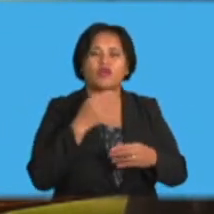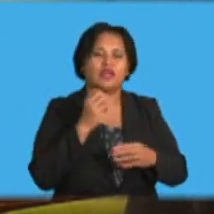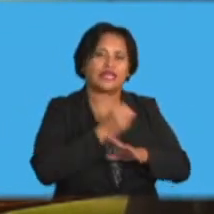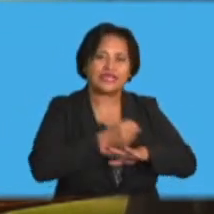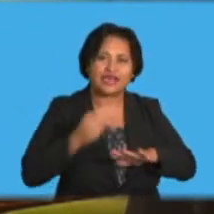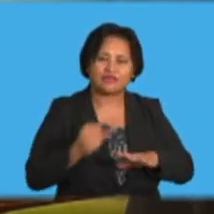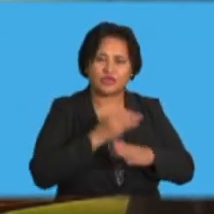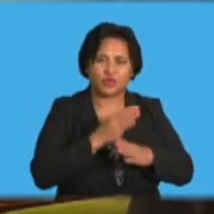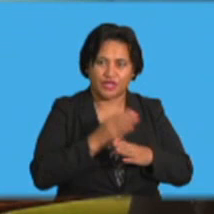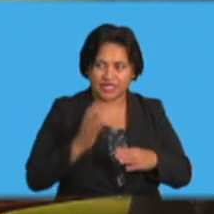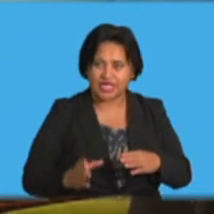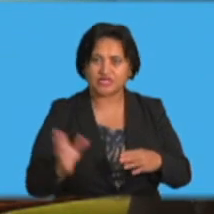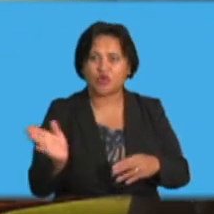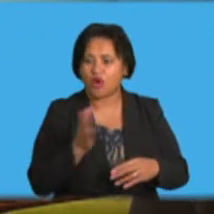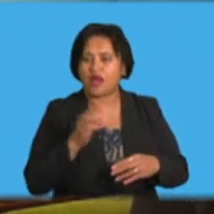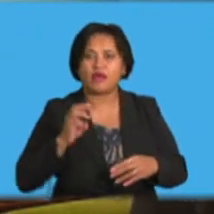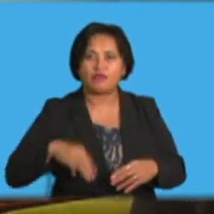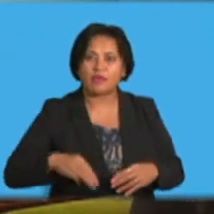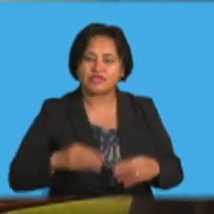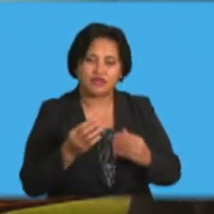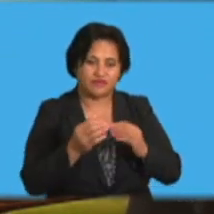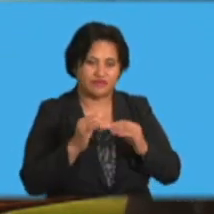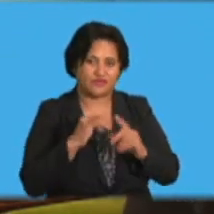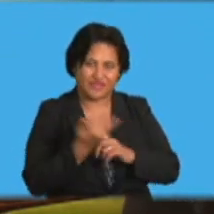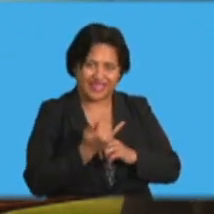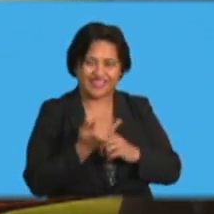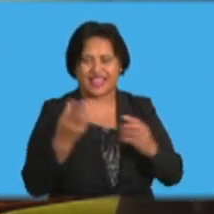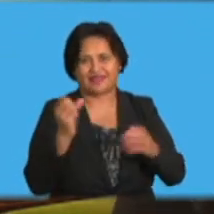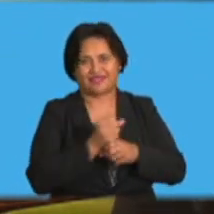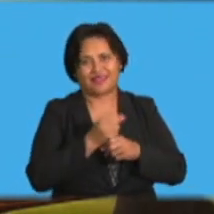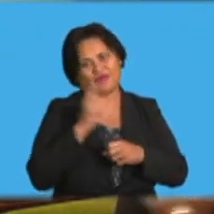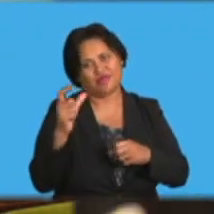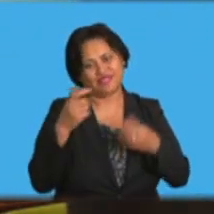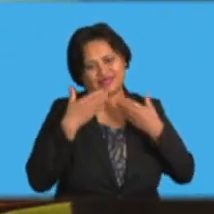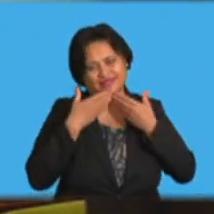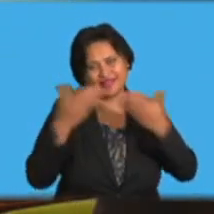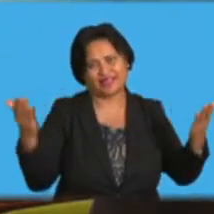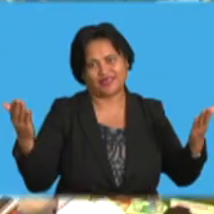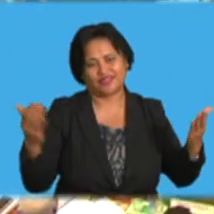civil society who have come forward and assisted, and of course the business houses. Thank you, Madam Speaker.